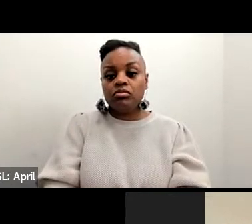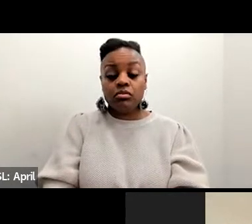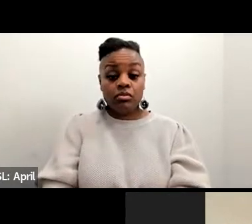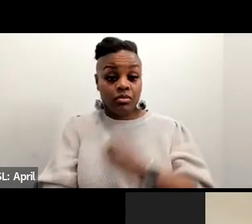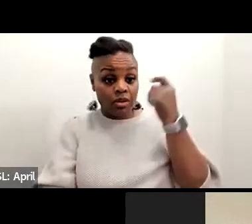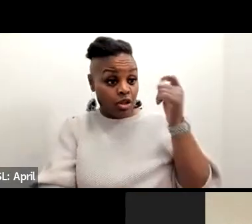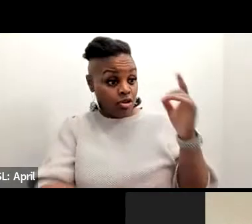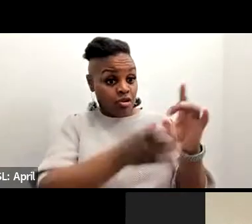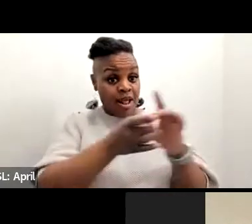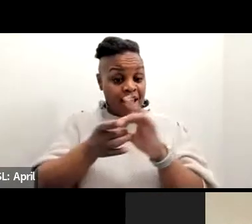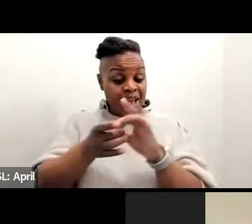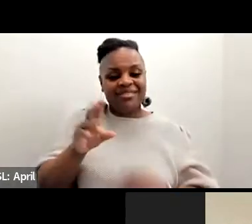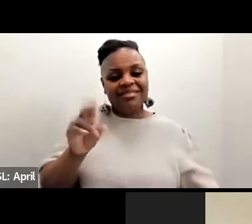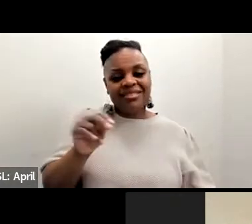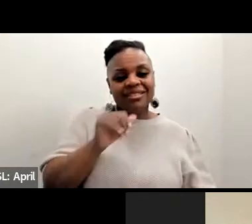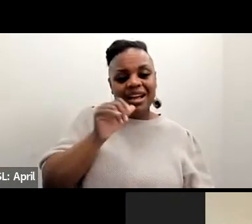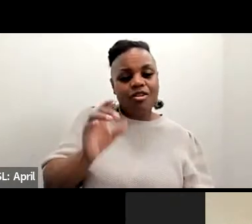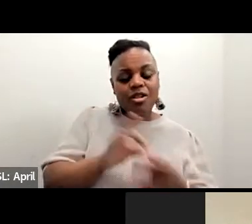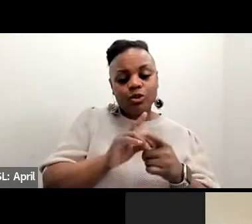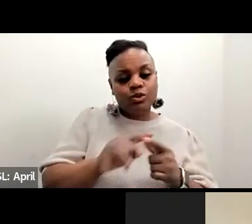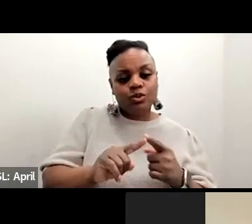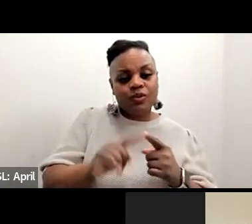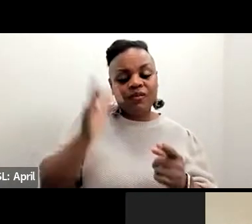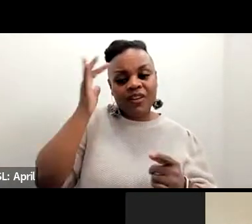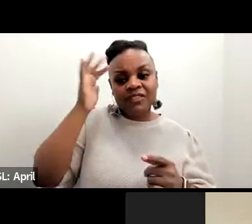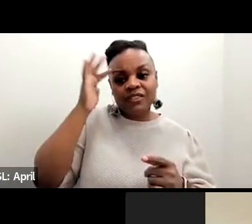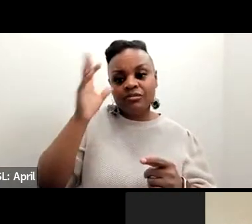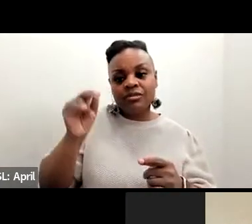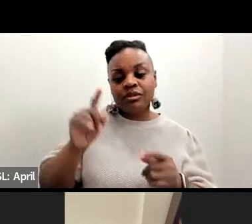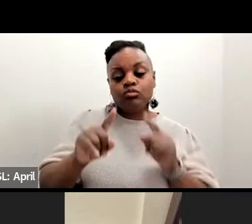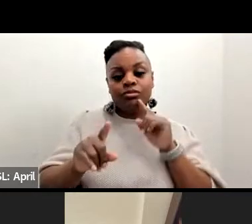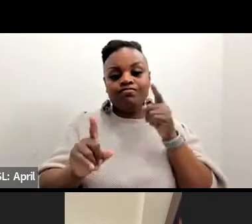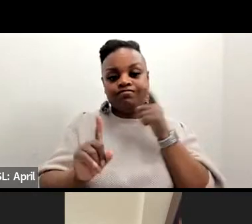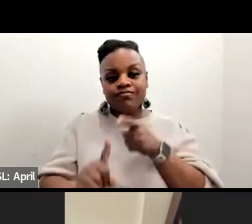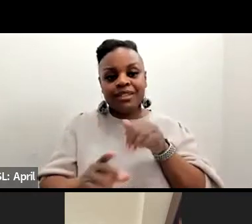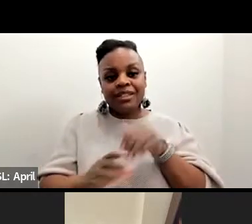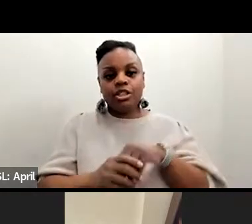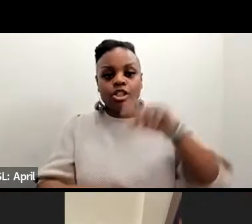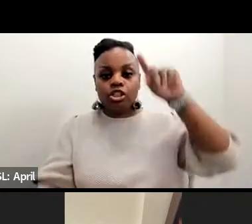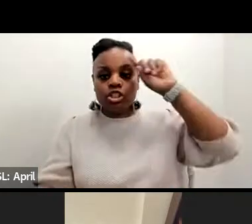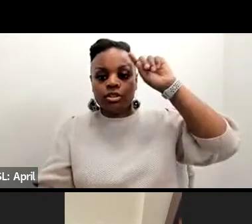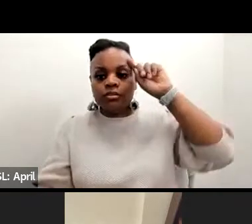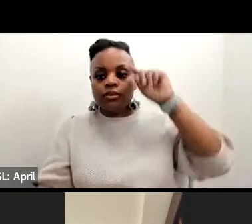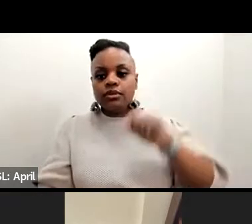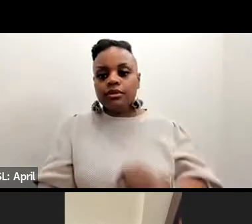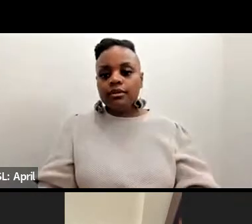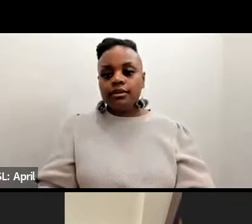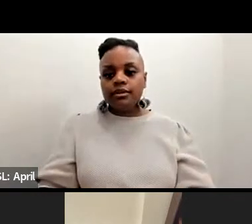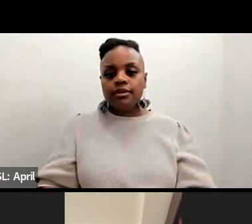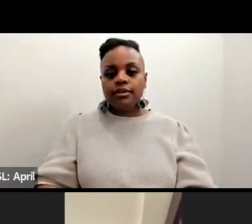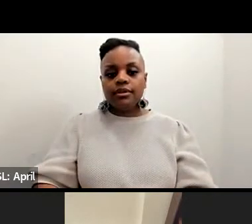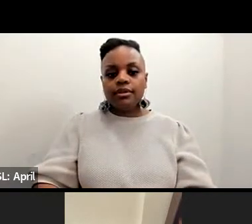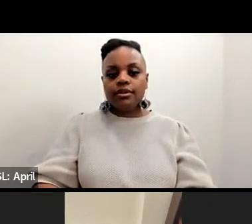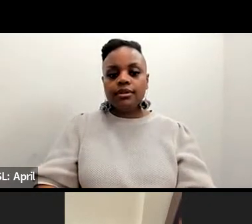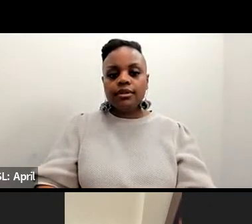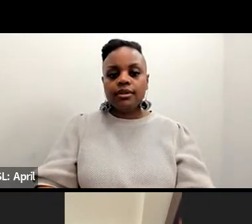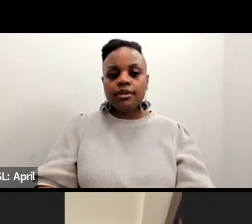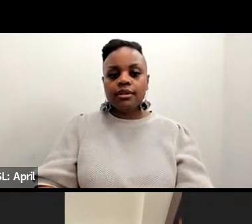I want you to help us think about how outsiders look at and understand this